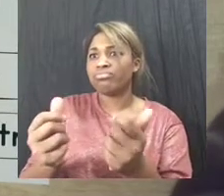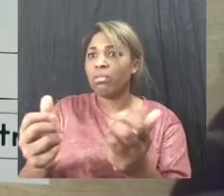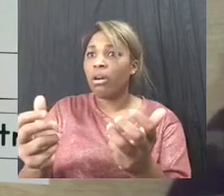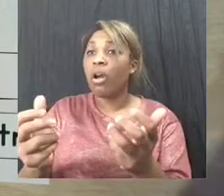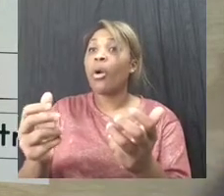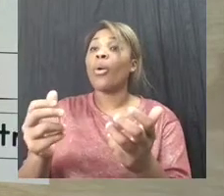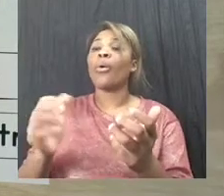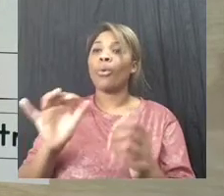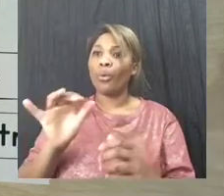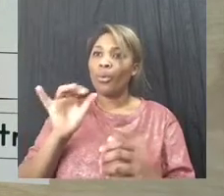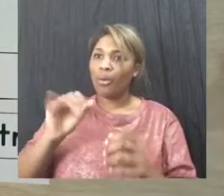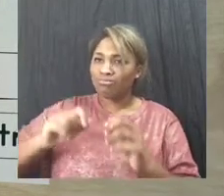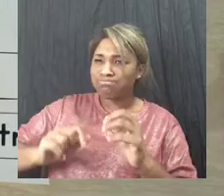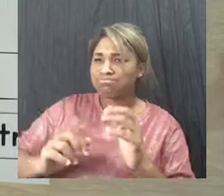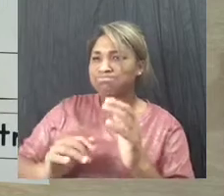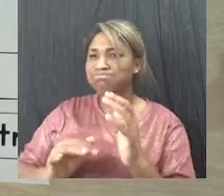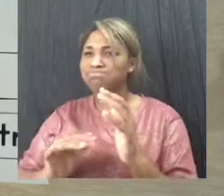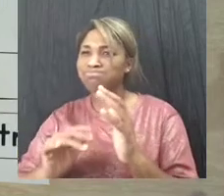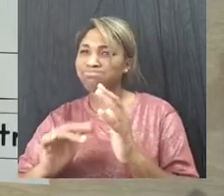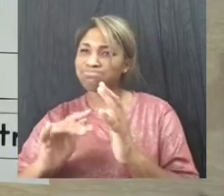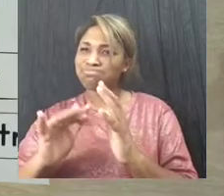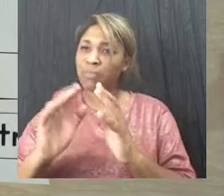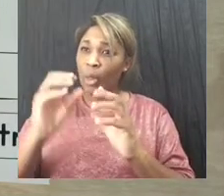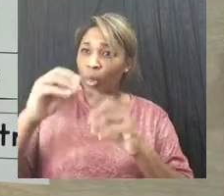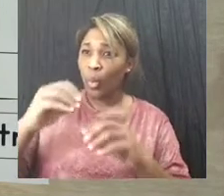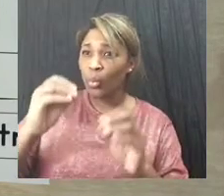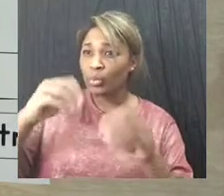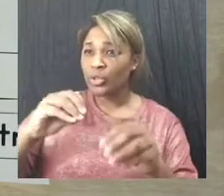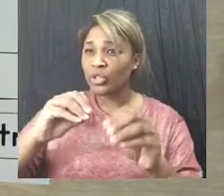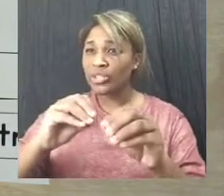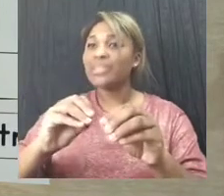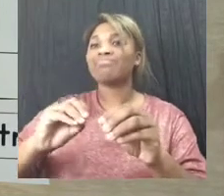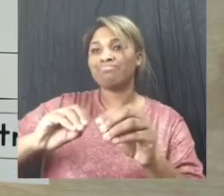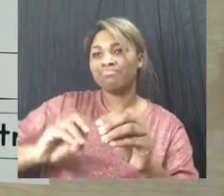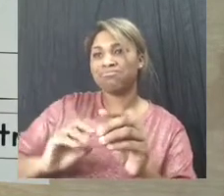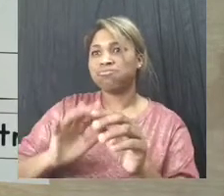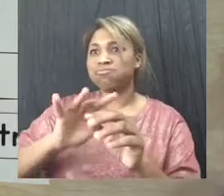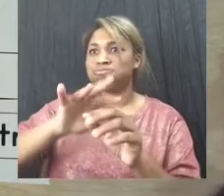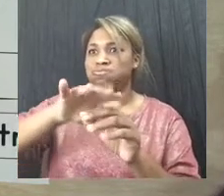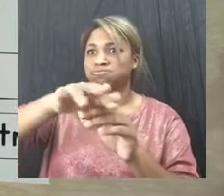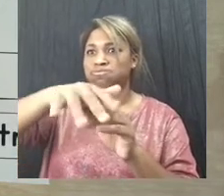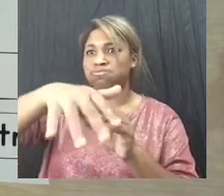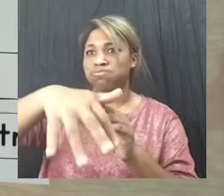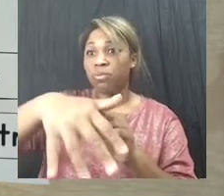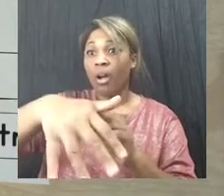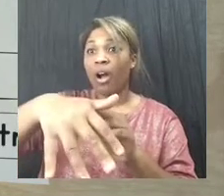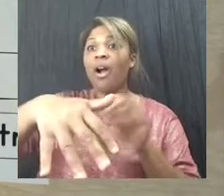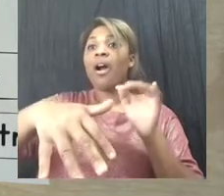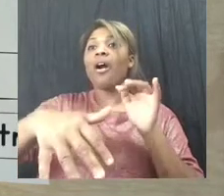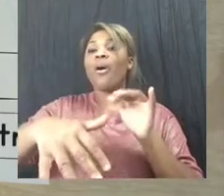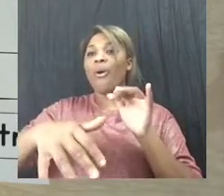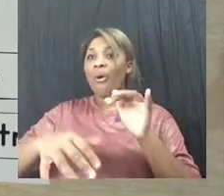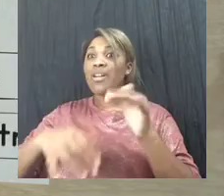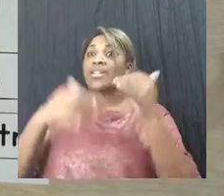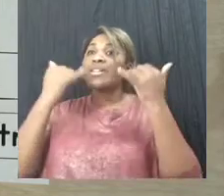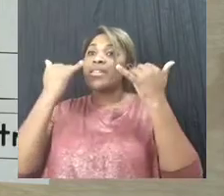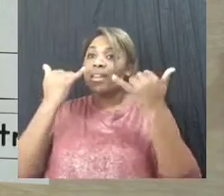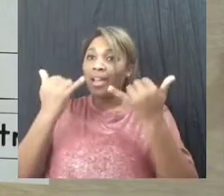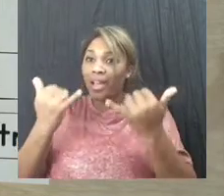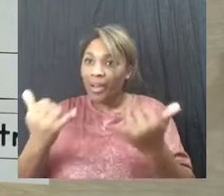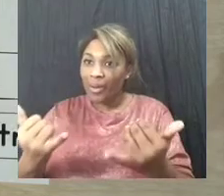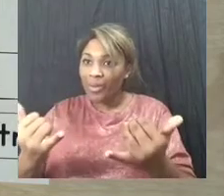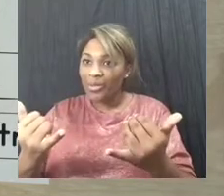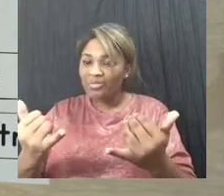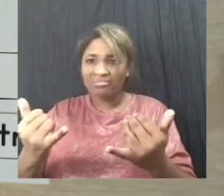and this filled the ocean, and the oceans covered the land, and now